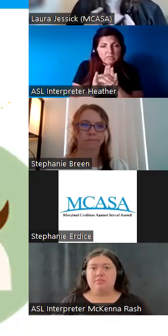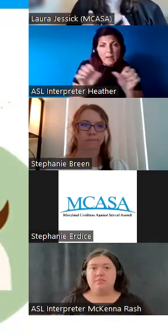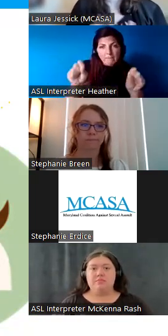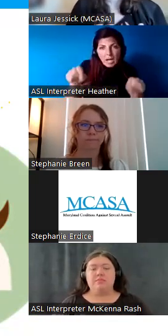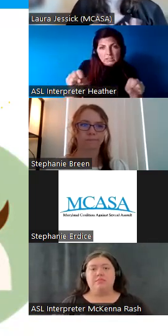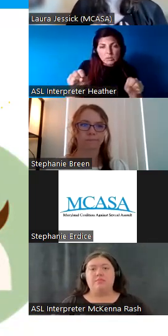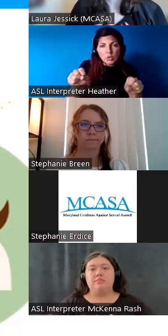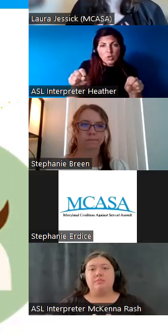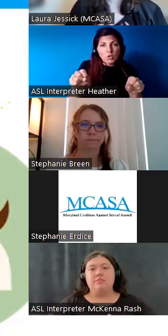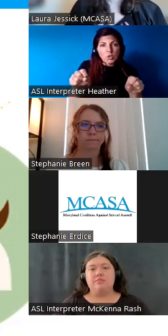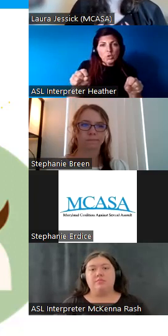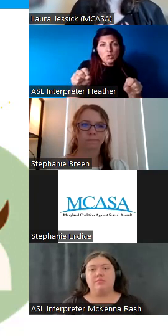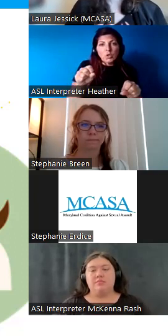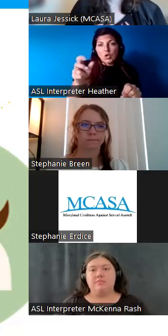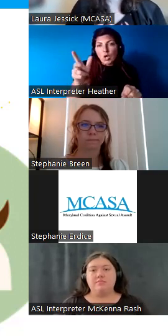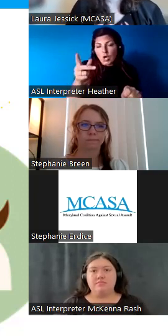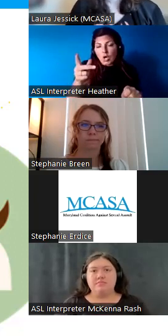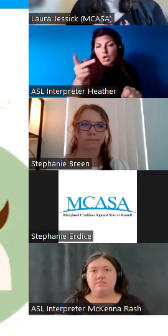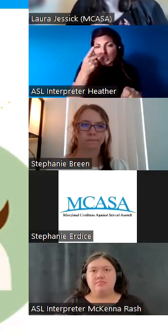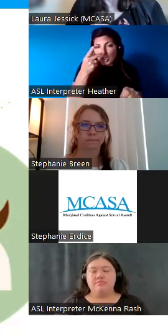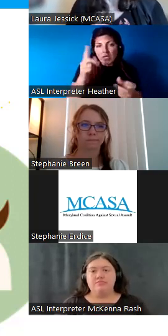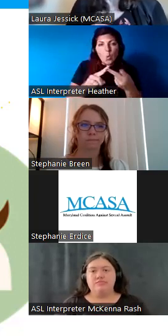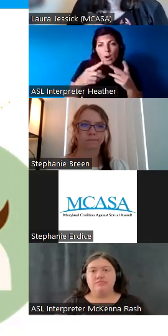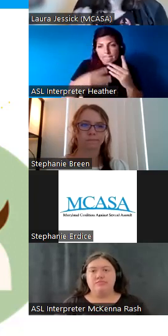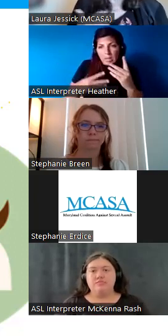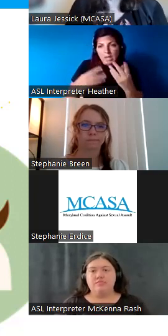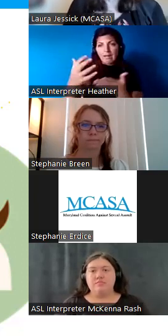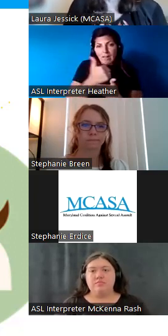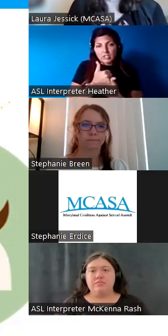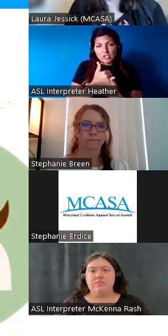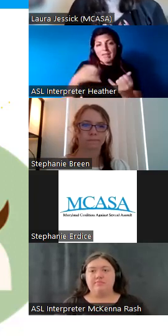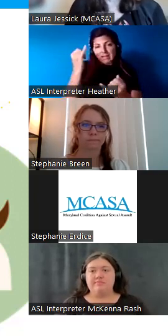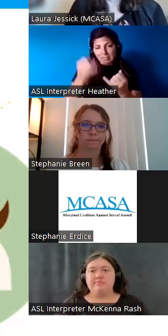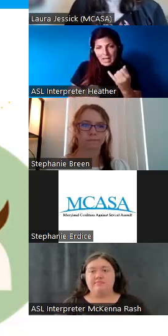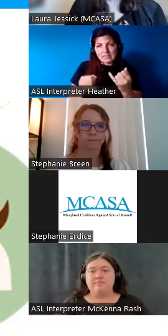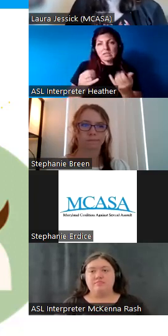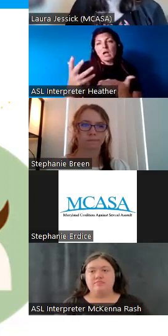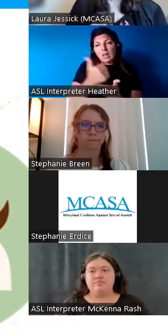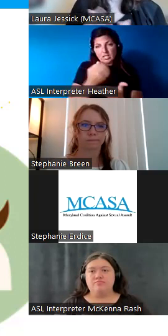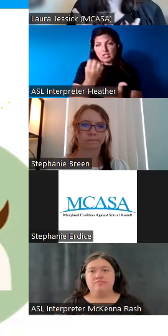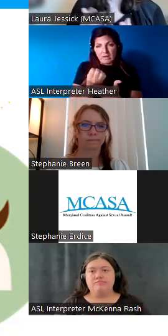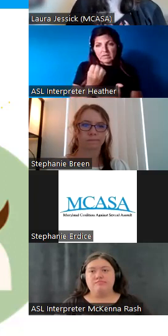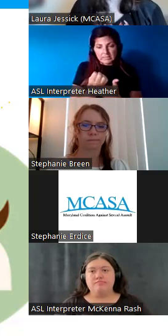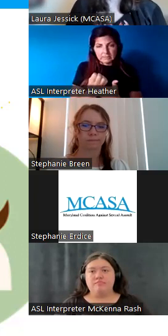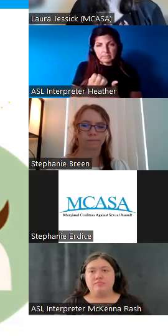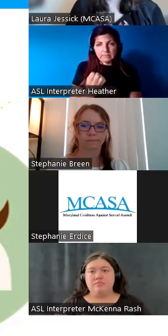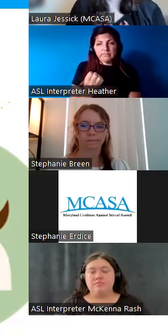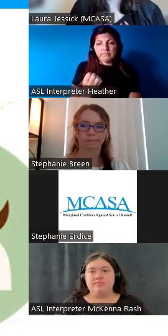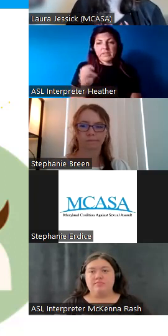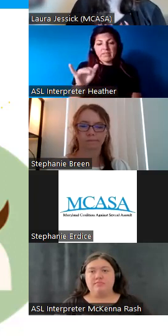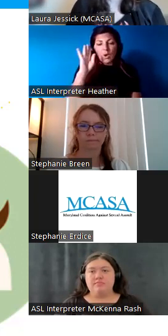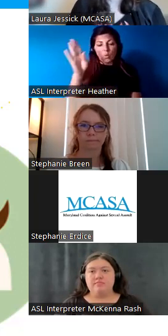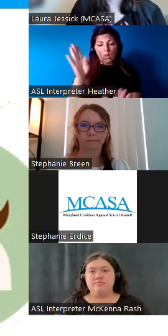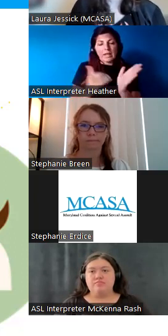indicators, and then urine and or blood may be collected. Lastly, of course, you have the collection of evidence. This is going to,